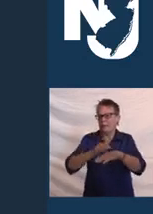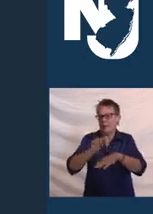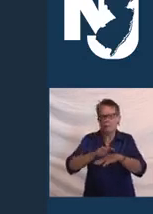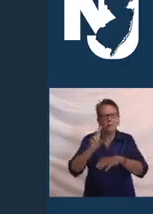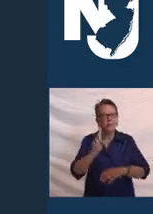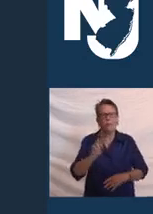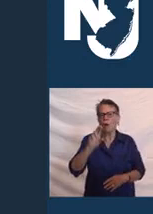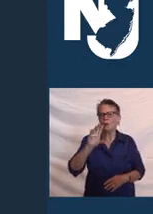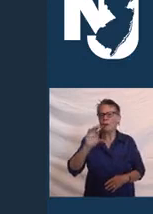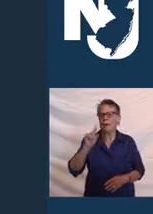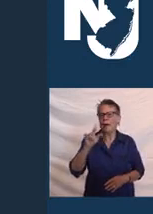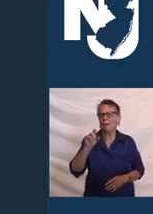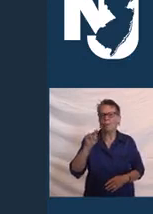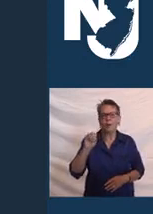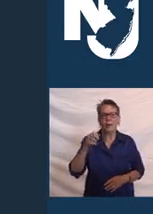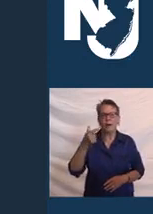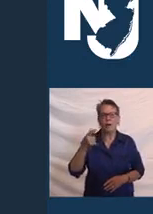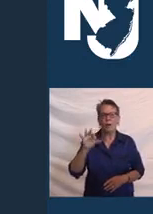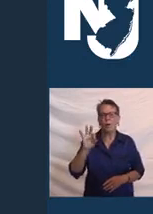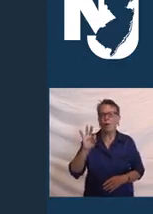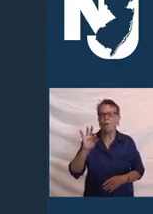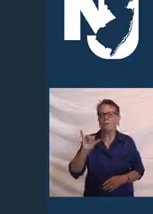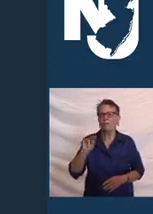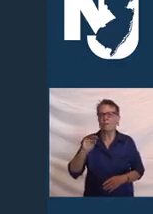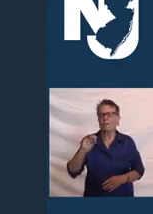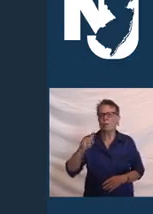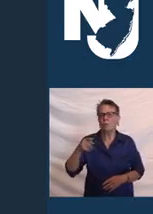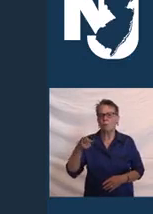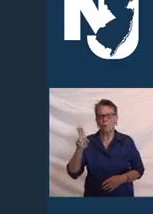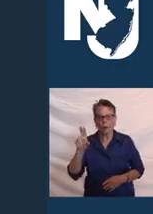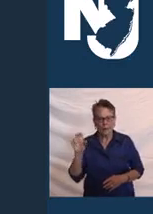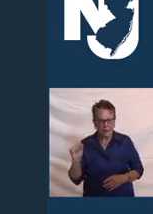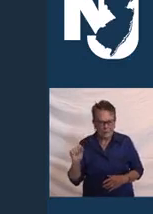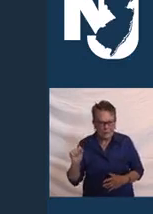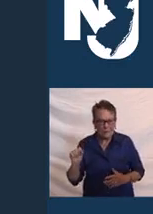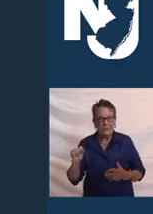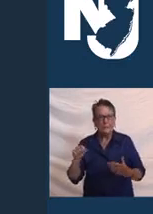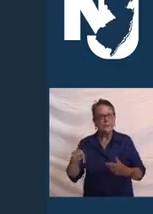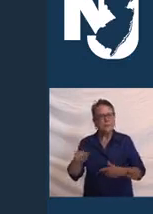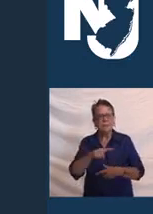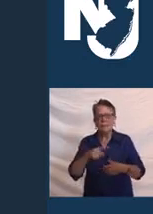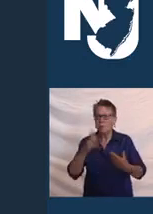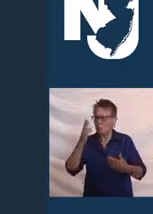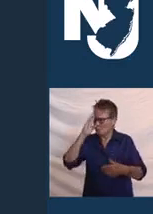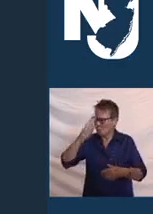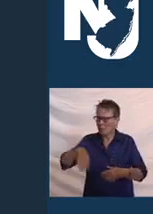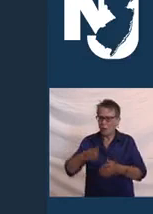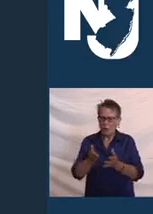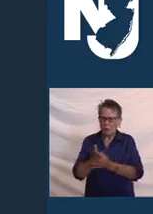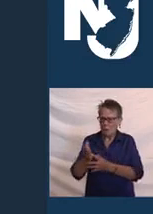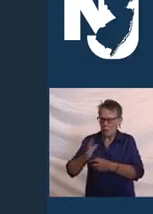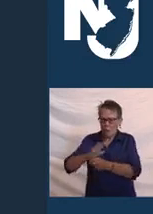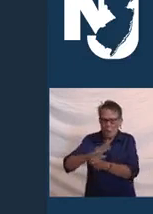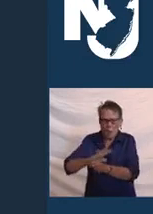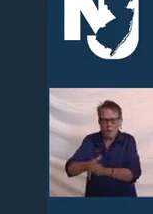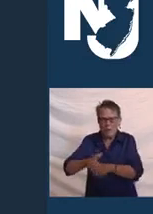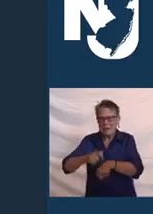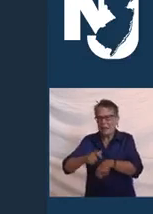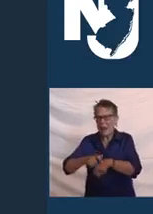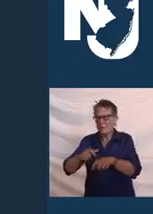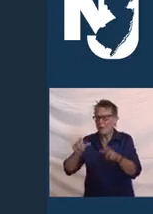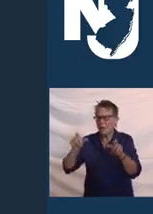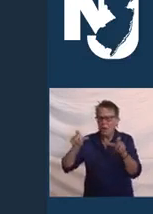the mental health of so many of our fellow New Jerseyans, and throughout this past 18 months, Dr. Catherine and her team have been there to help